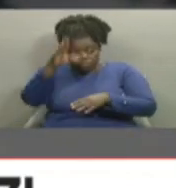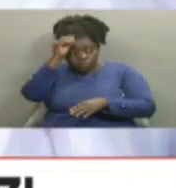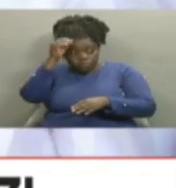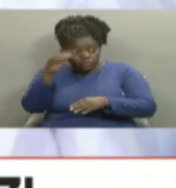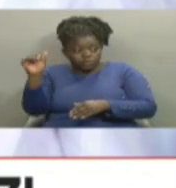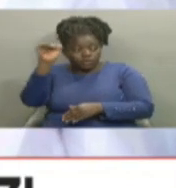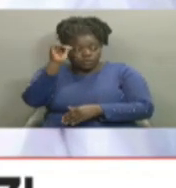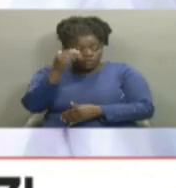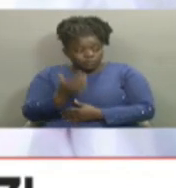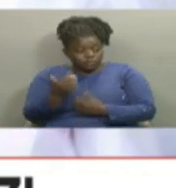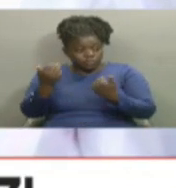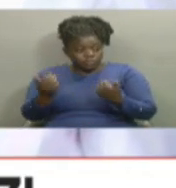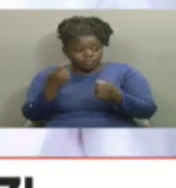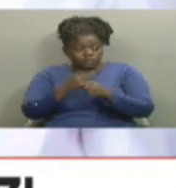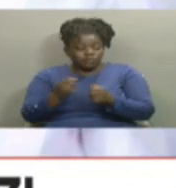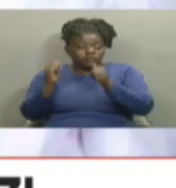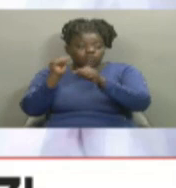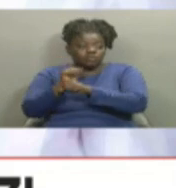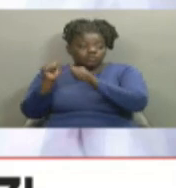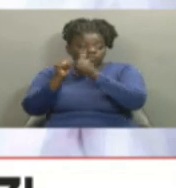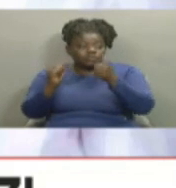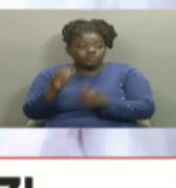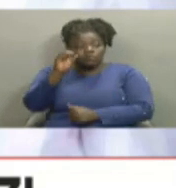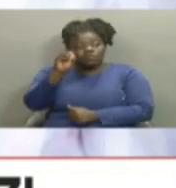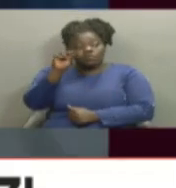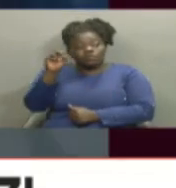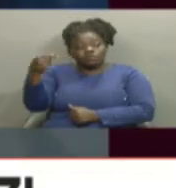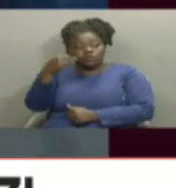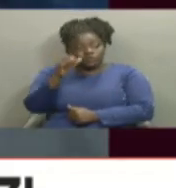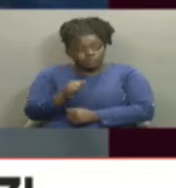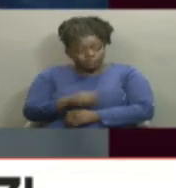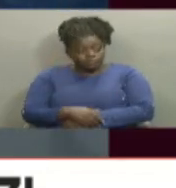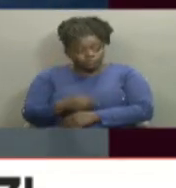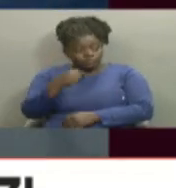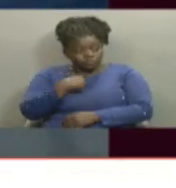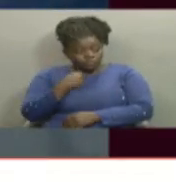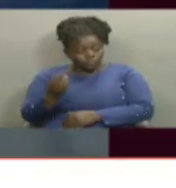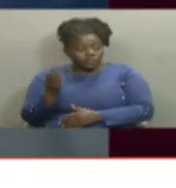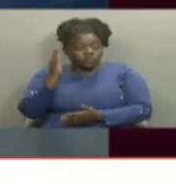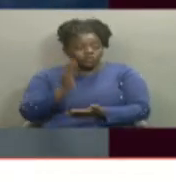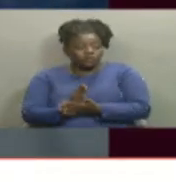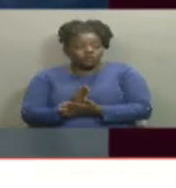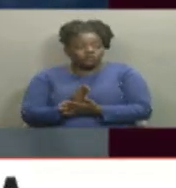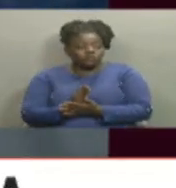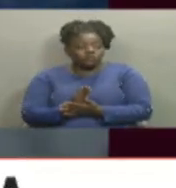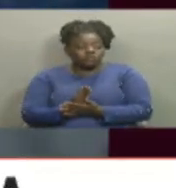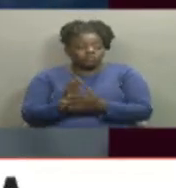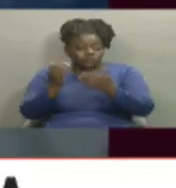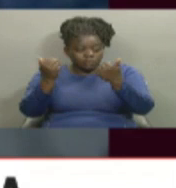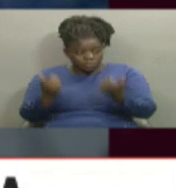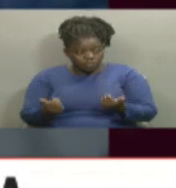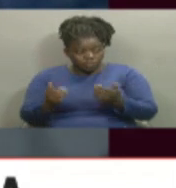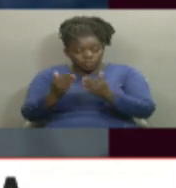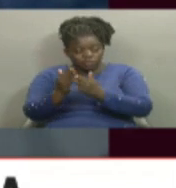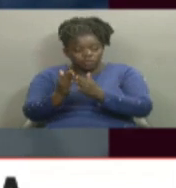ebyawagulo esira kinyali atambulira mo nirayira mu rodinga. I am hereby suspending with immediate effect the